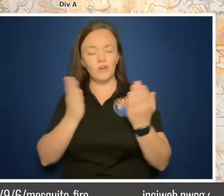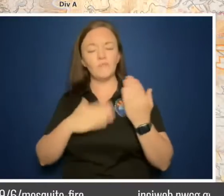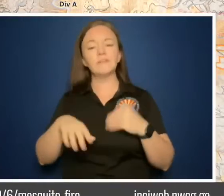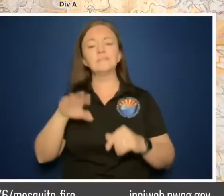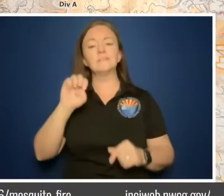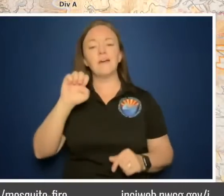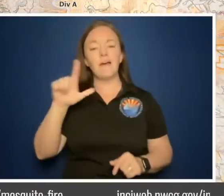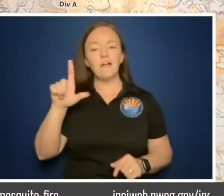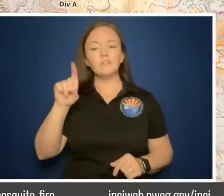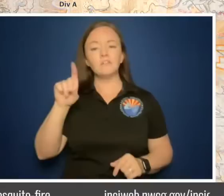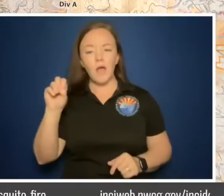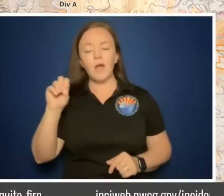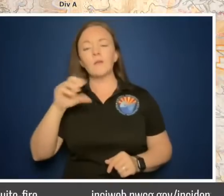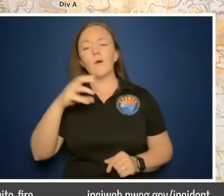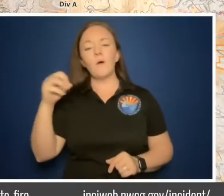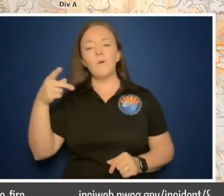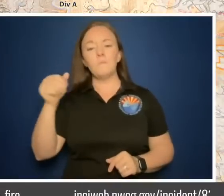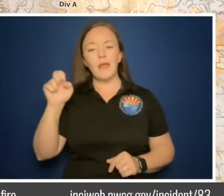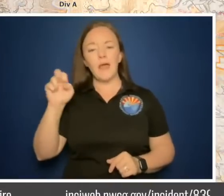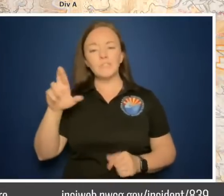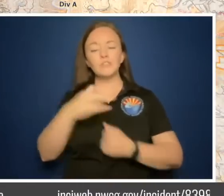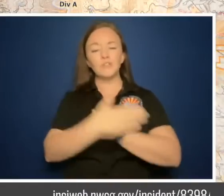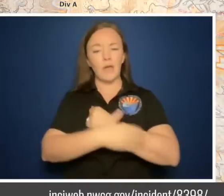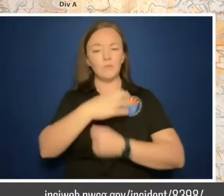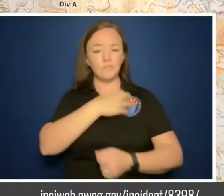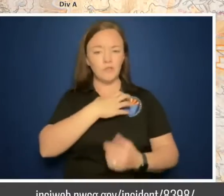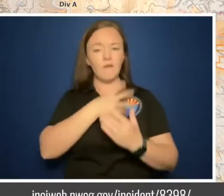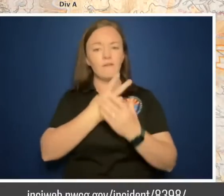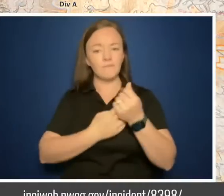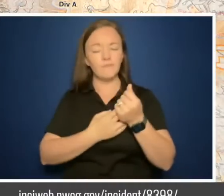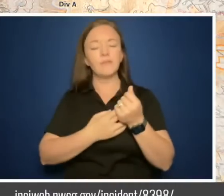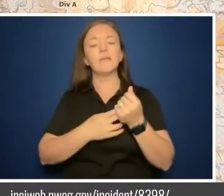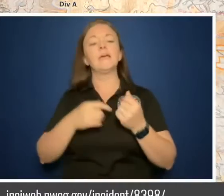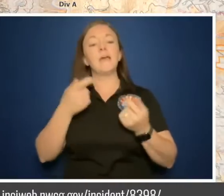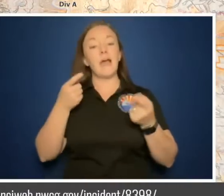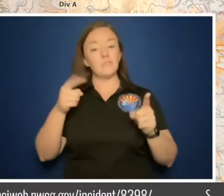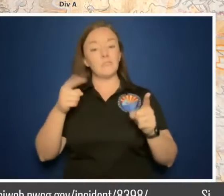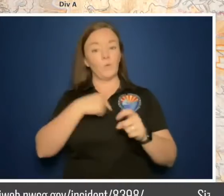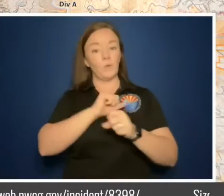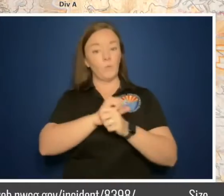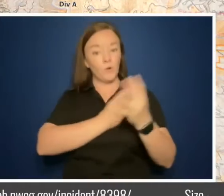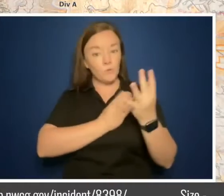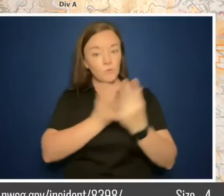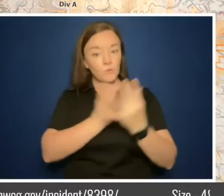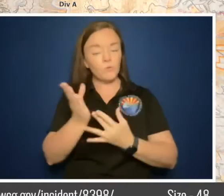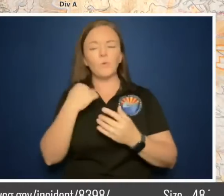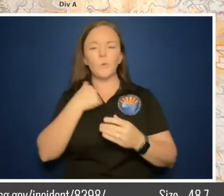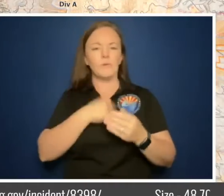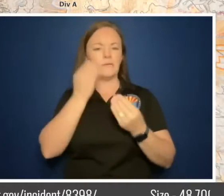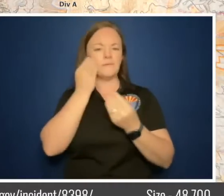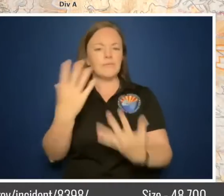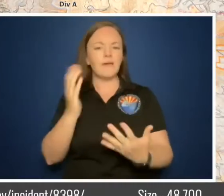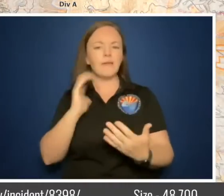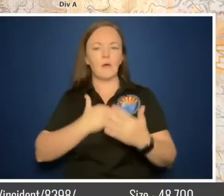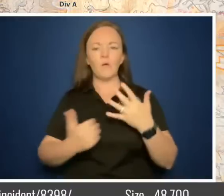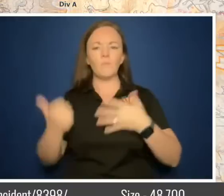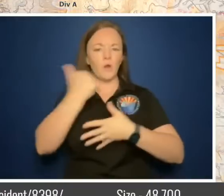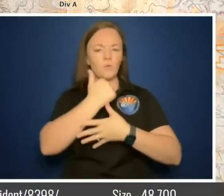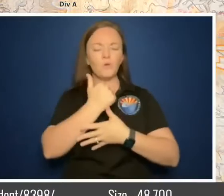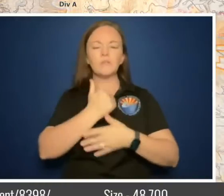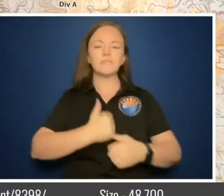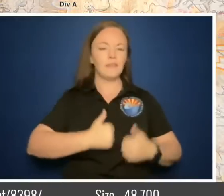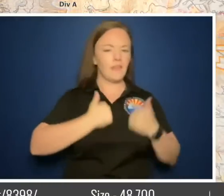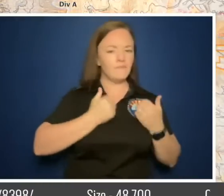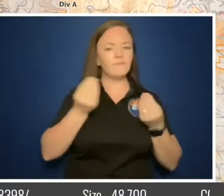through this, We've said that our priorities are life and property, and that hasn't gone unchanged, and we will continue to move forward that. And that